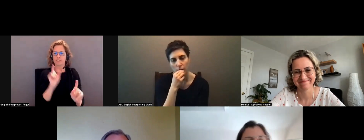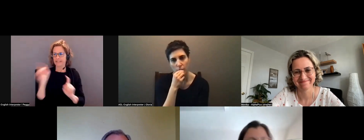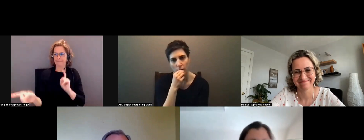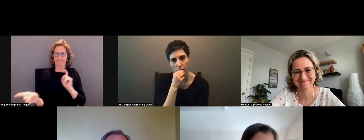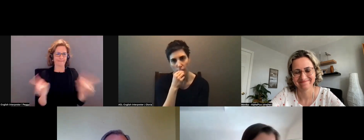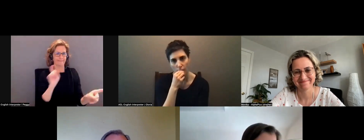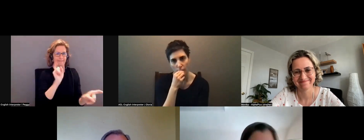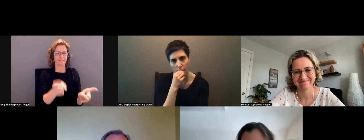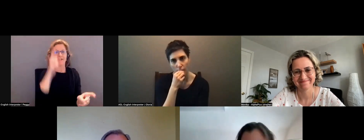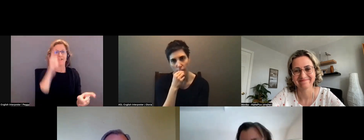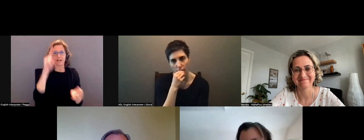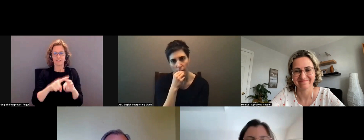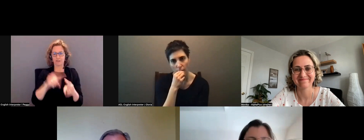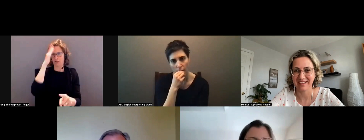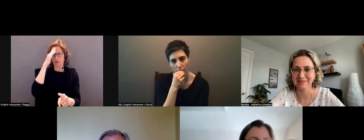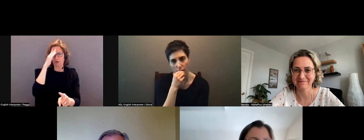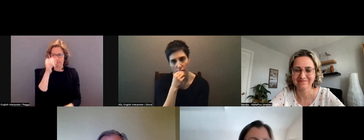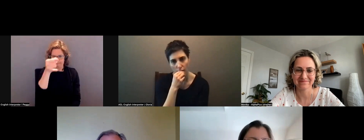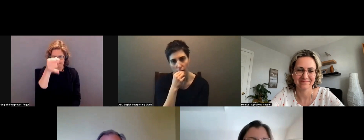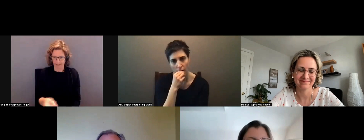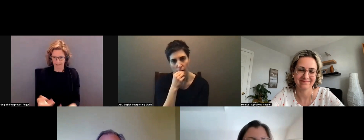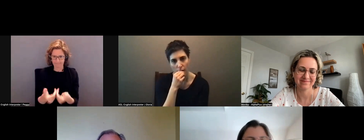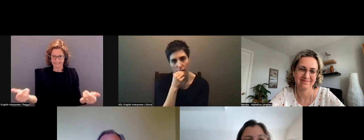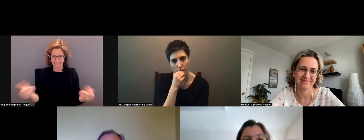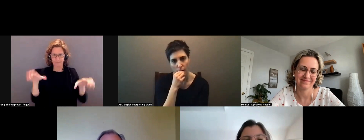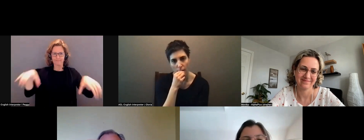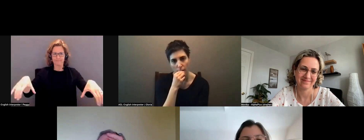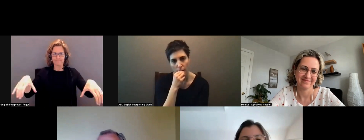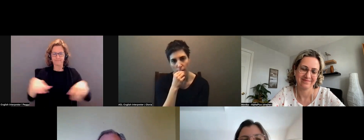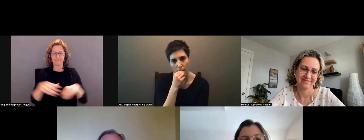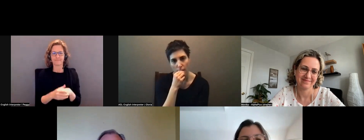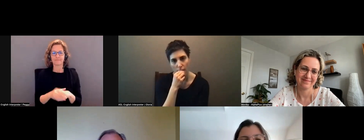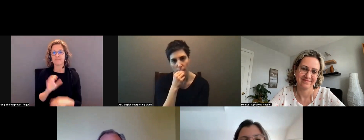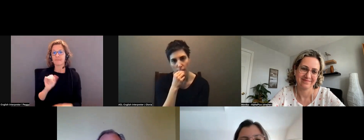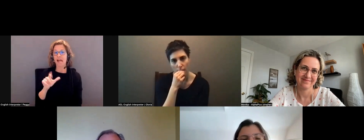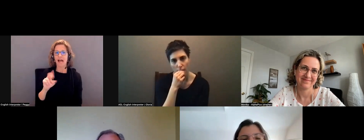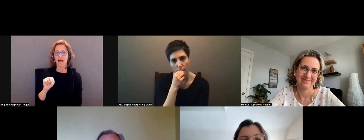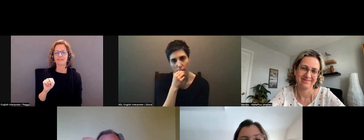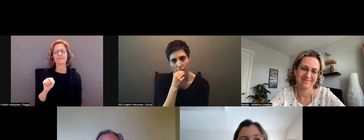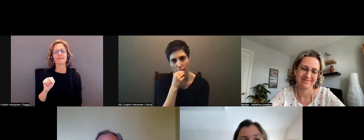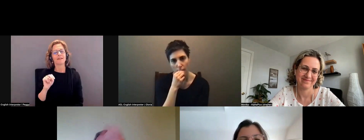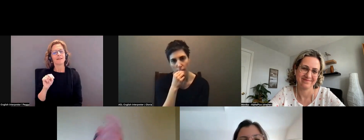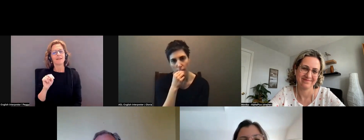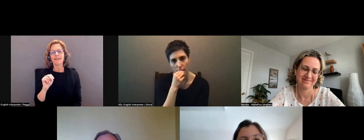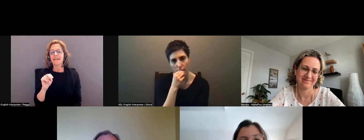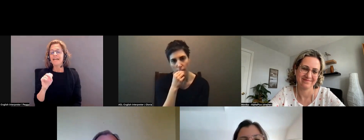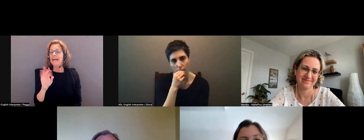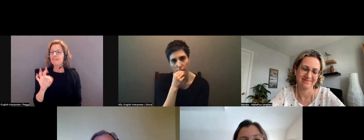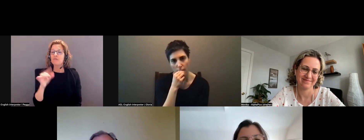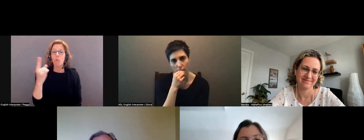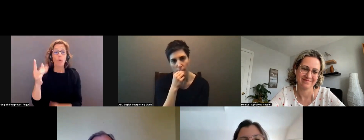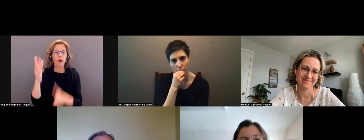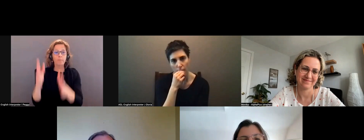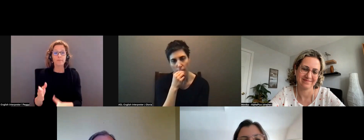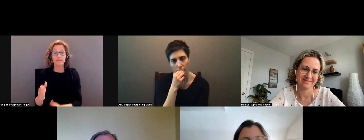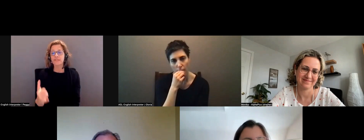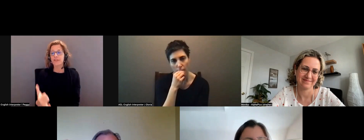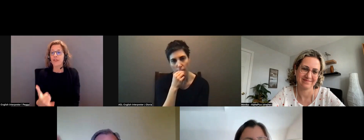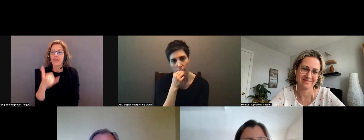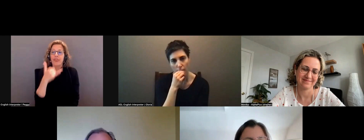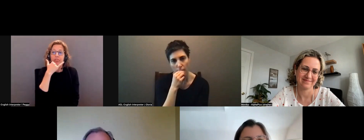that confidence. Yeah, where it always breaks down is there's just one one employee who makes one